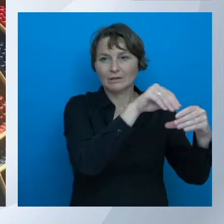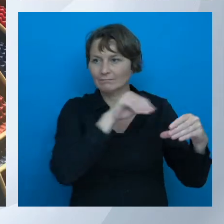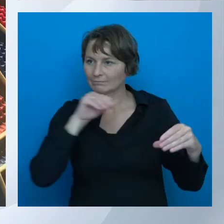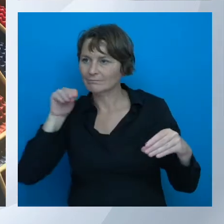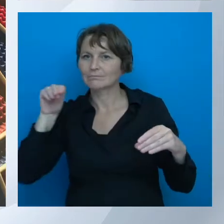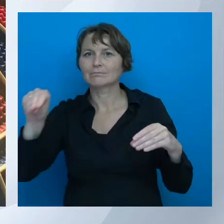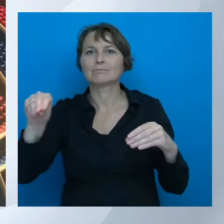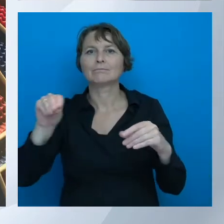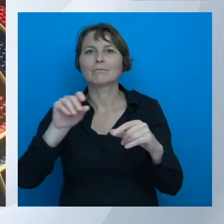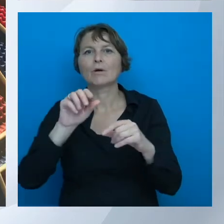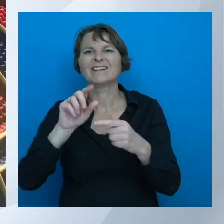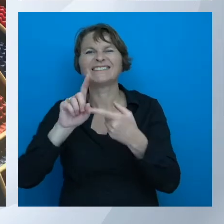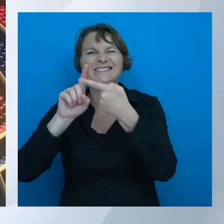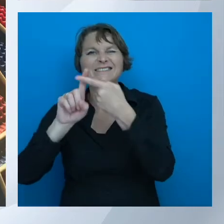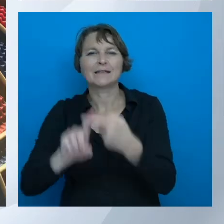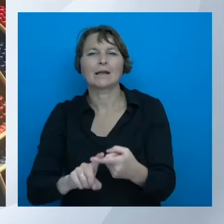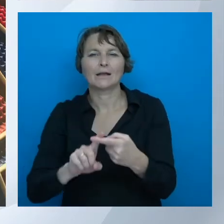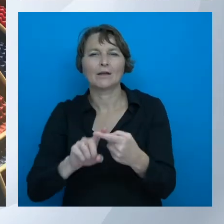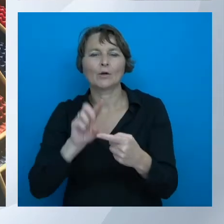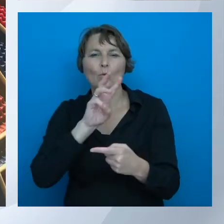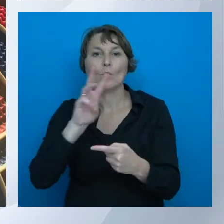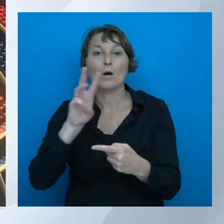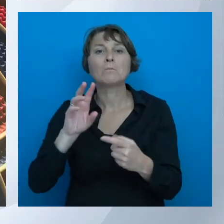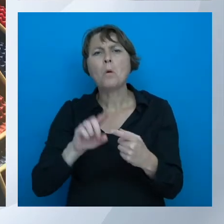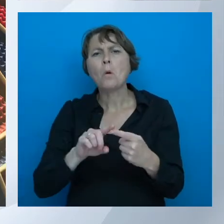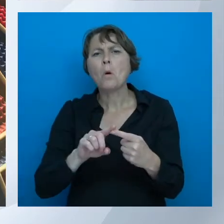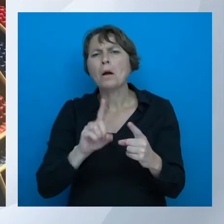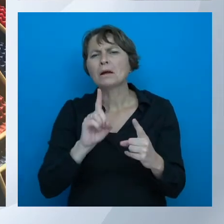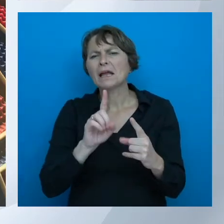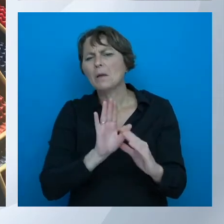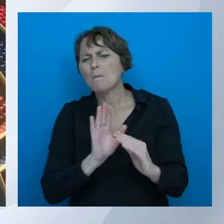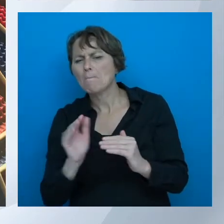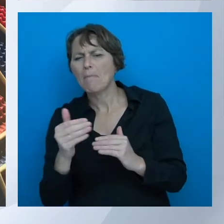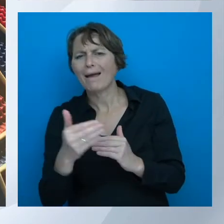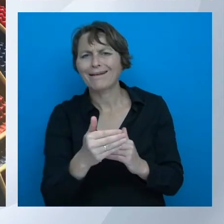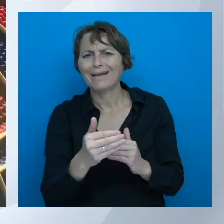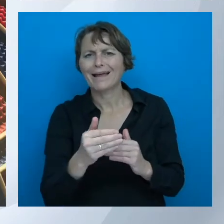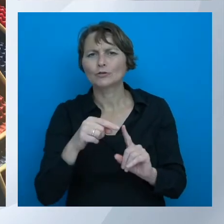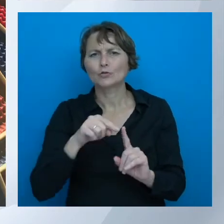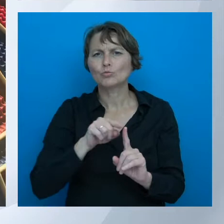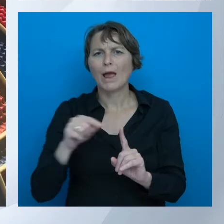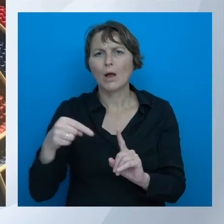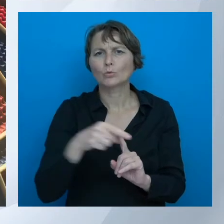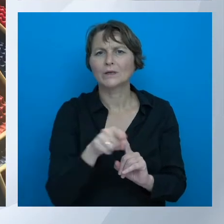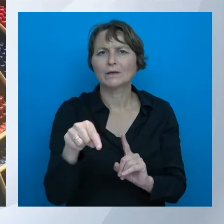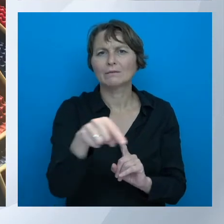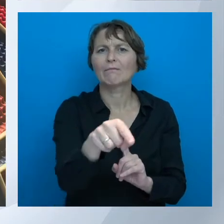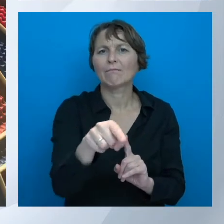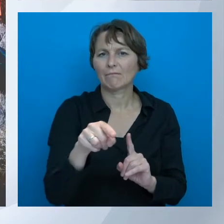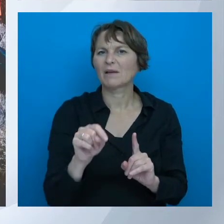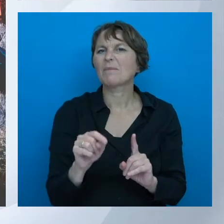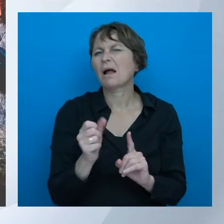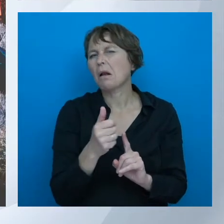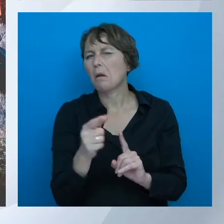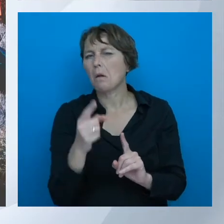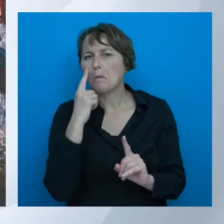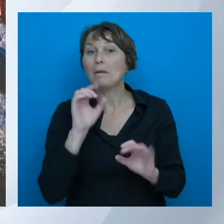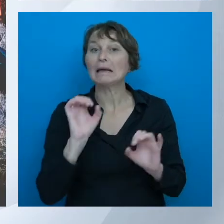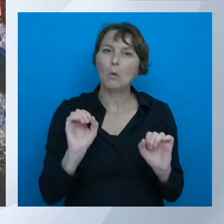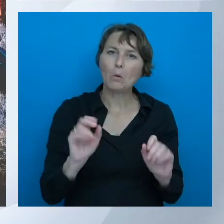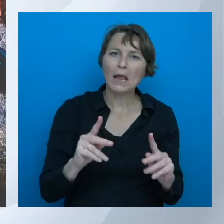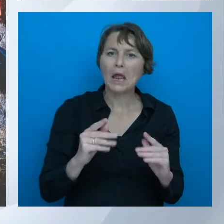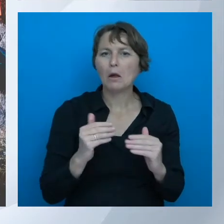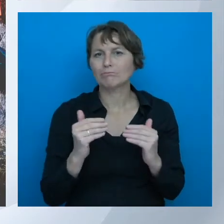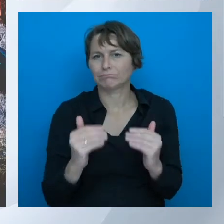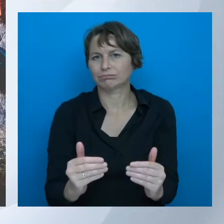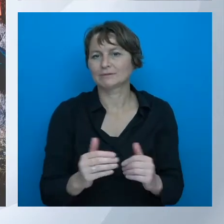You also have some other options like backend routing rules. You can do some things with permissions, but we'll have a look at that in a second. The second option, the